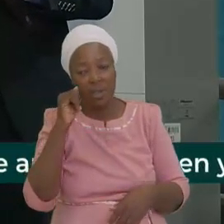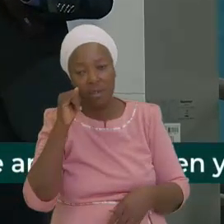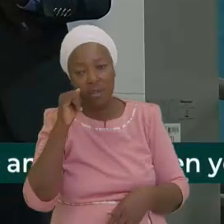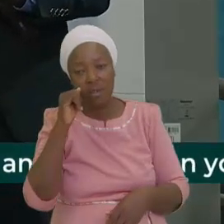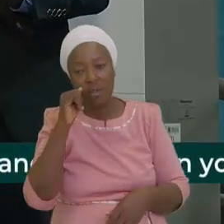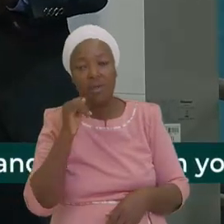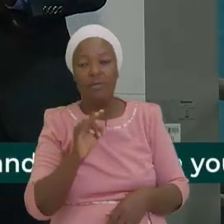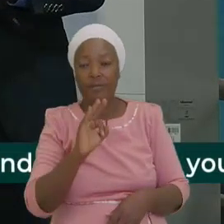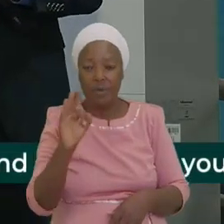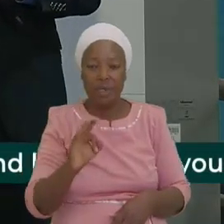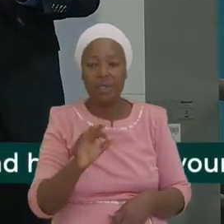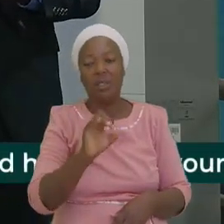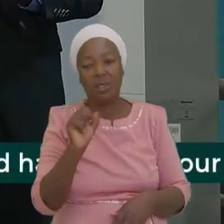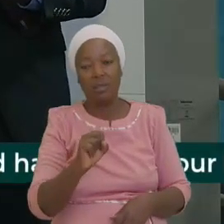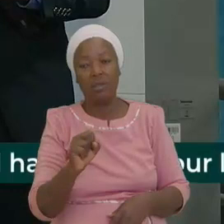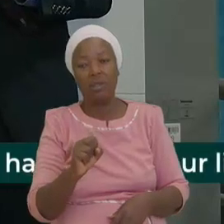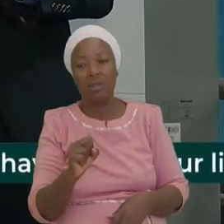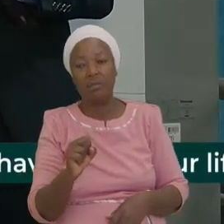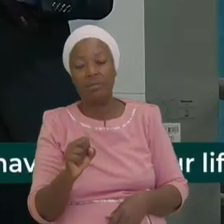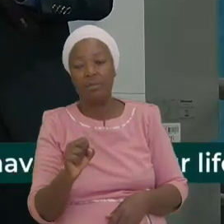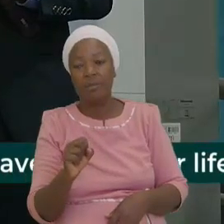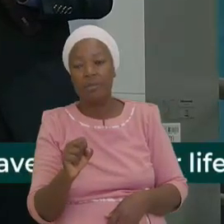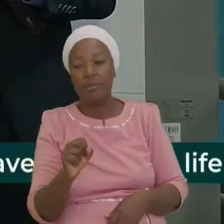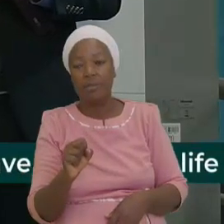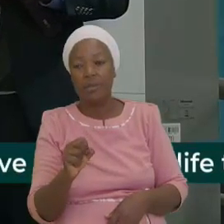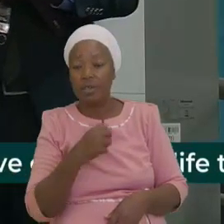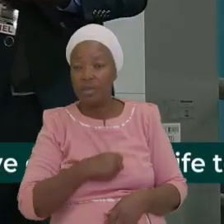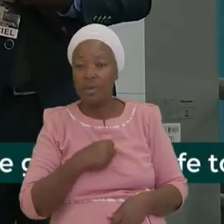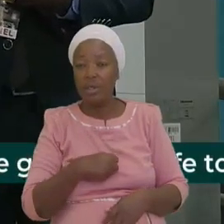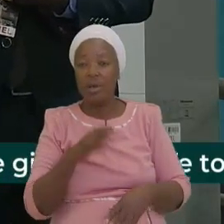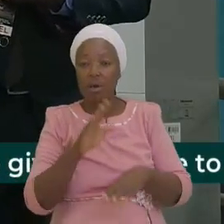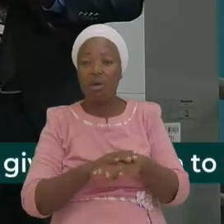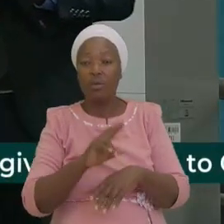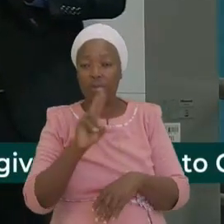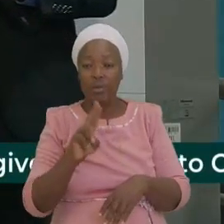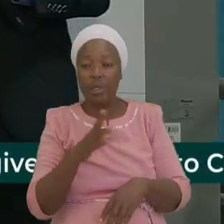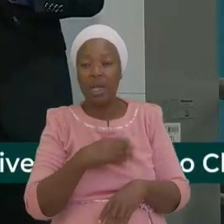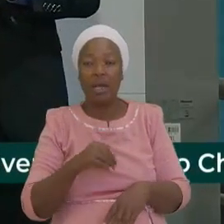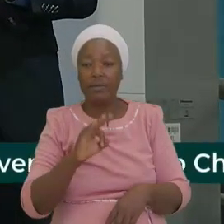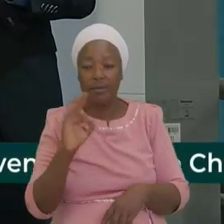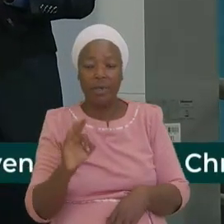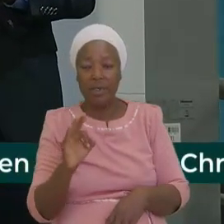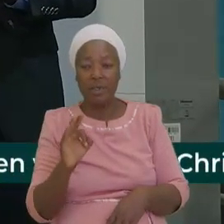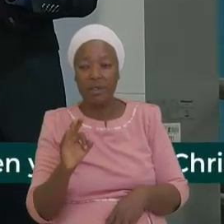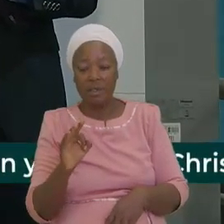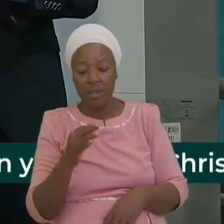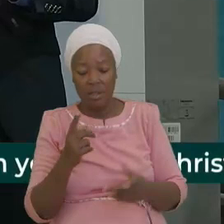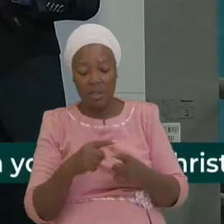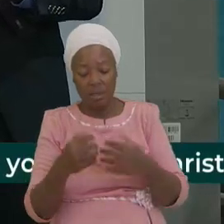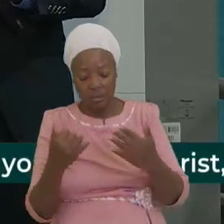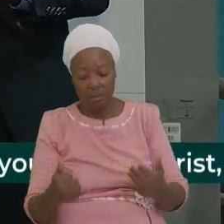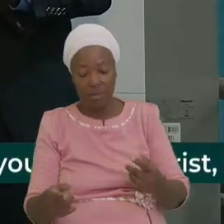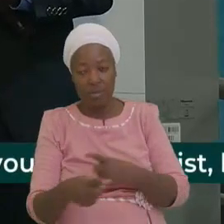There's going to be convert banquet here in the village, in Chinese village, tomorrow at